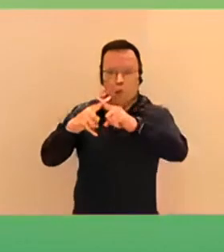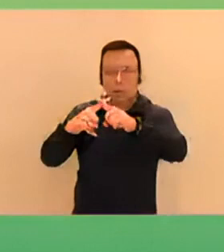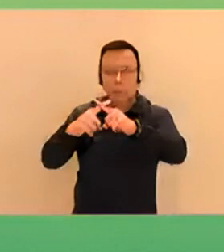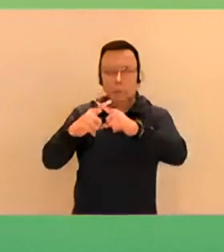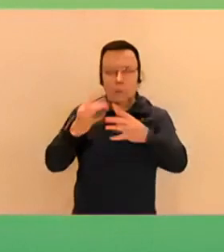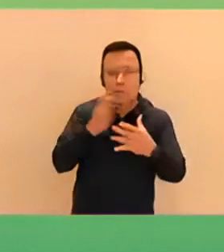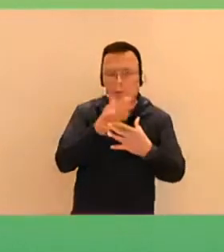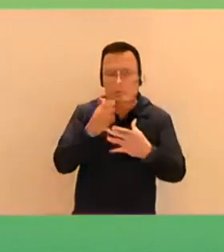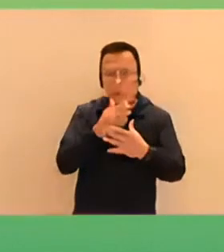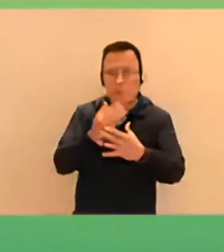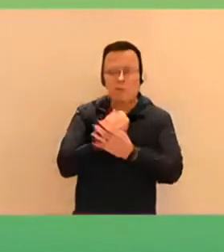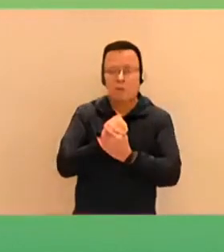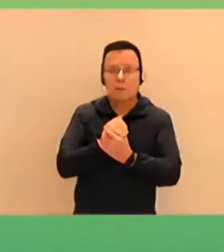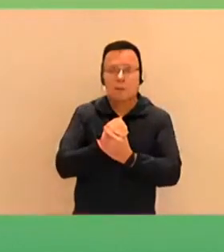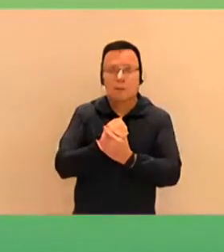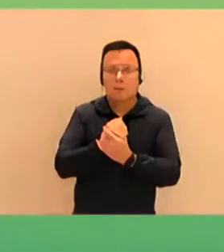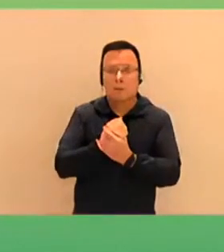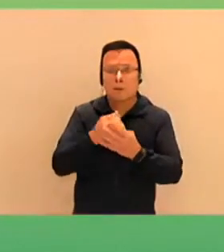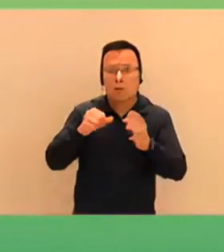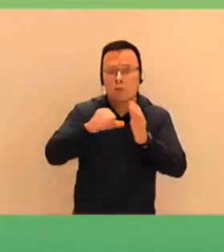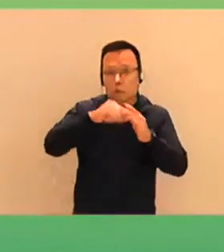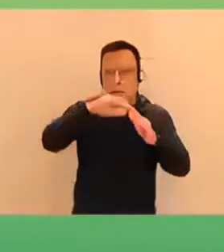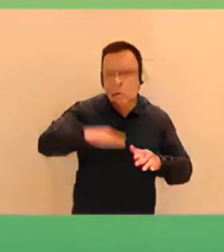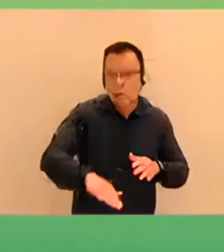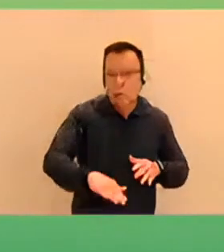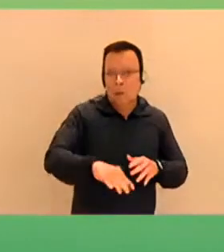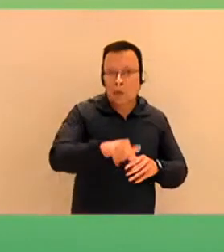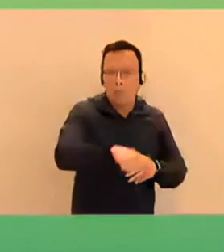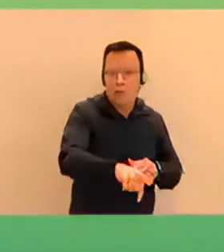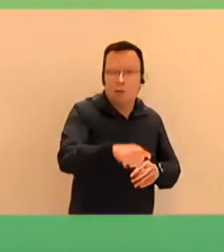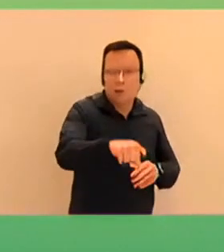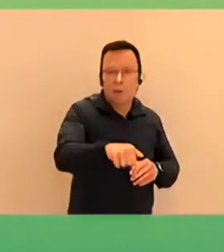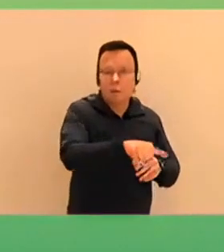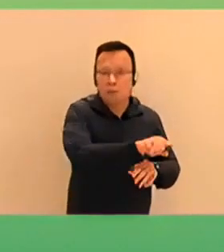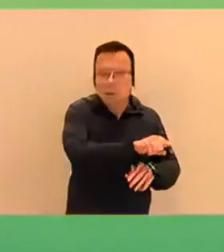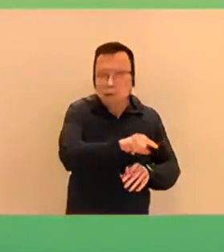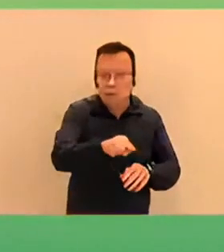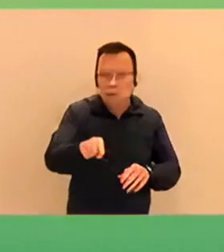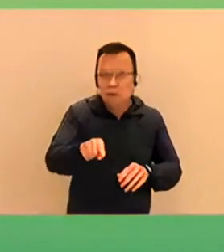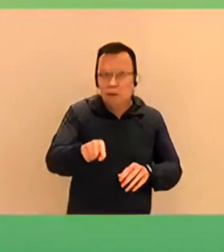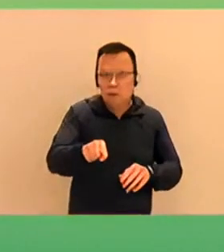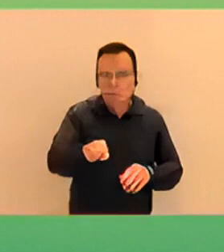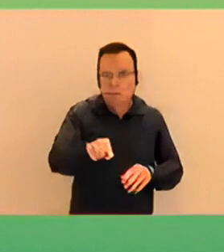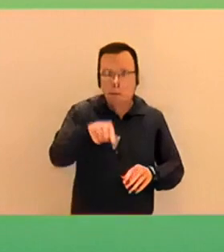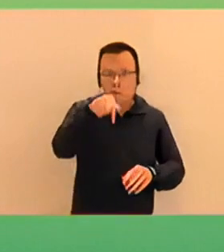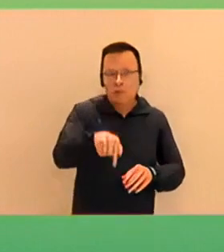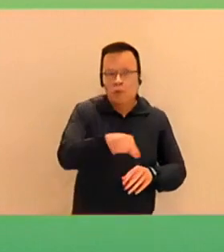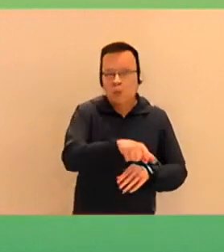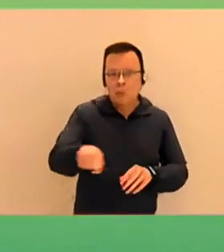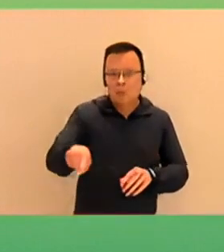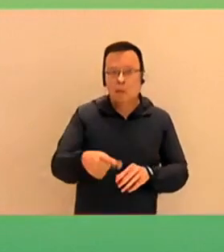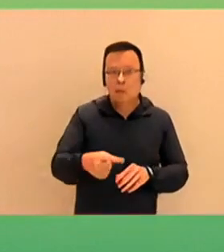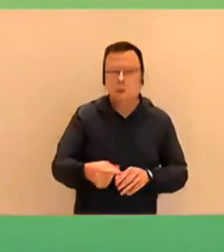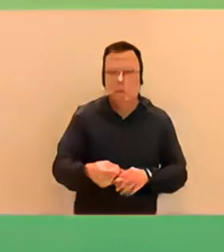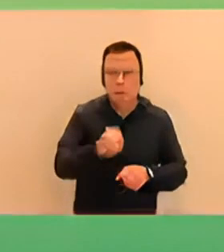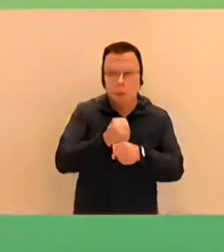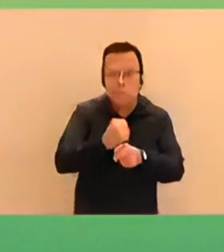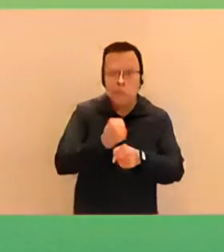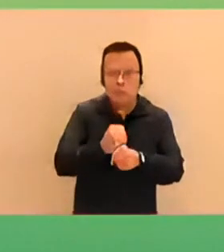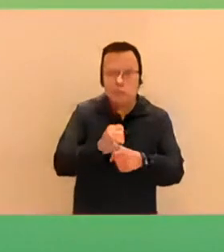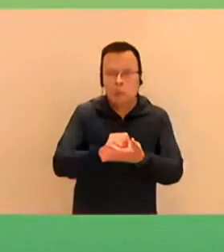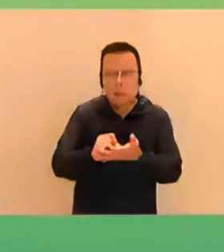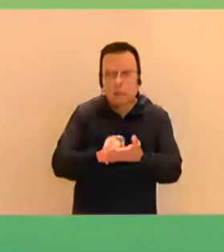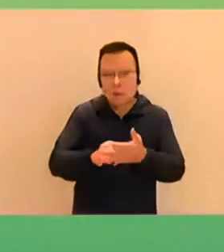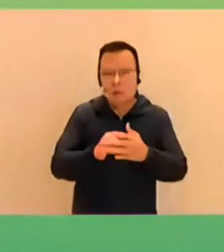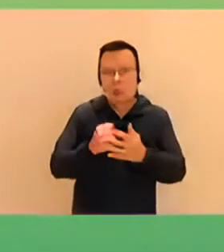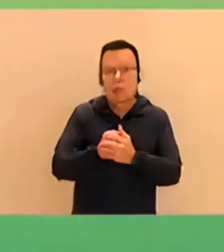of this figure shows the office and also there are 1 hotels, the cooling